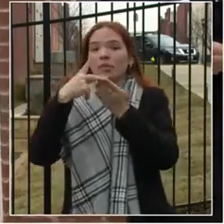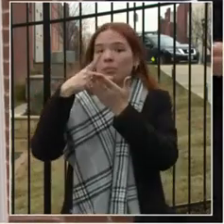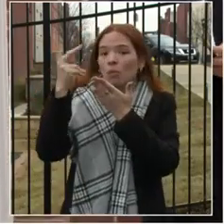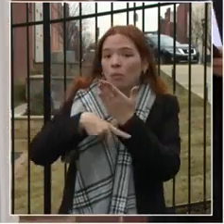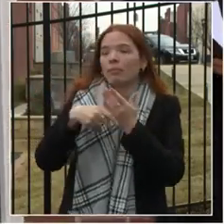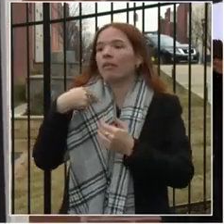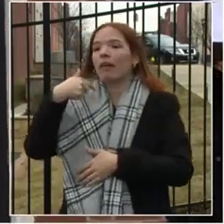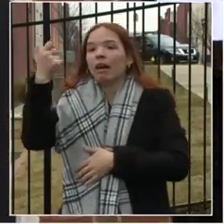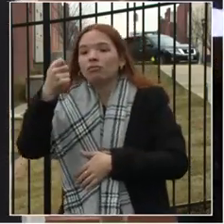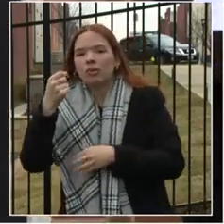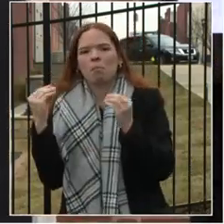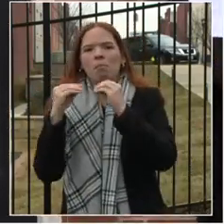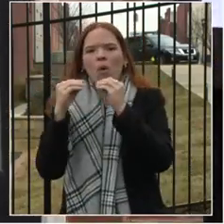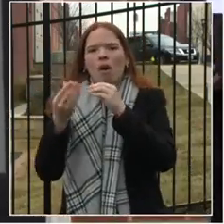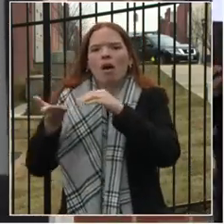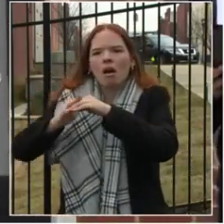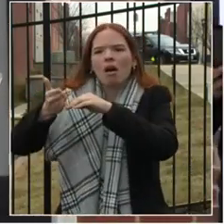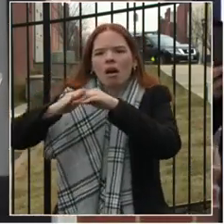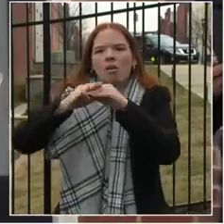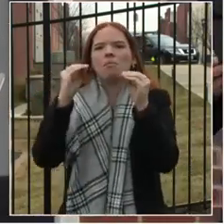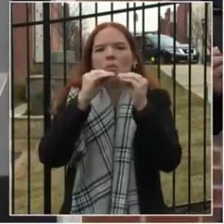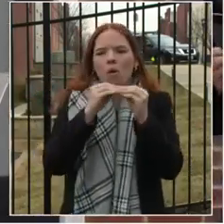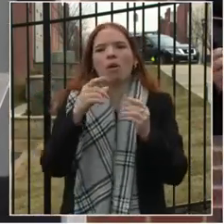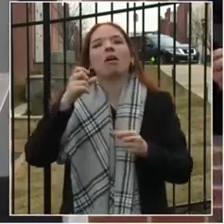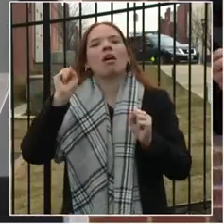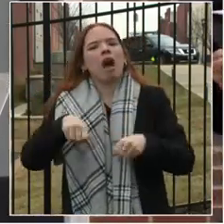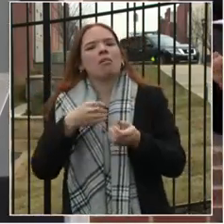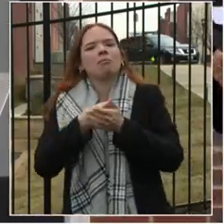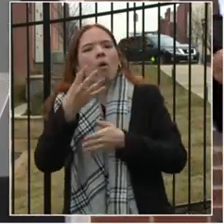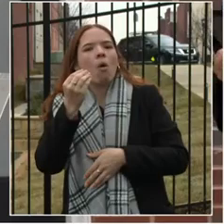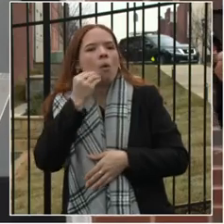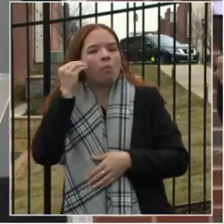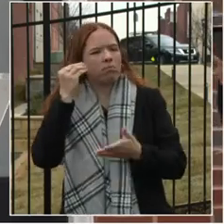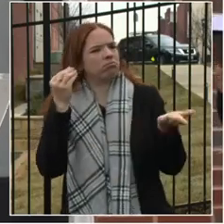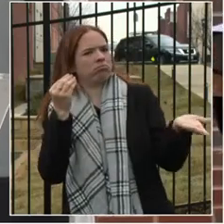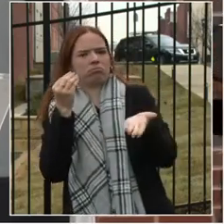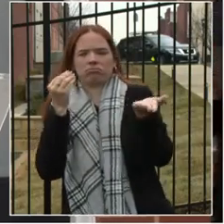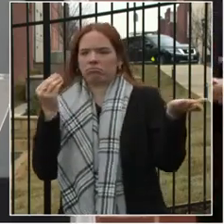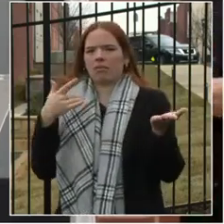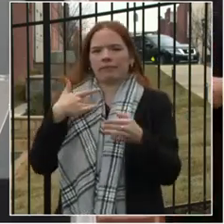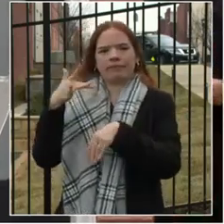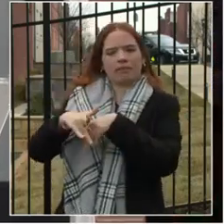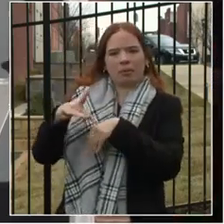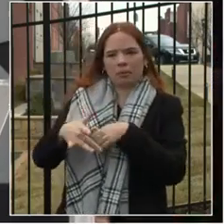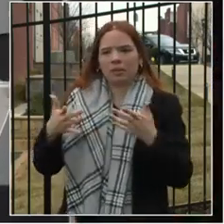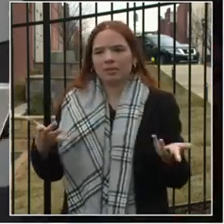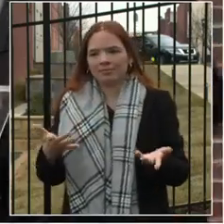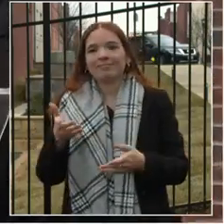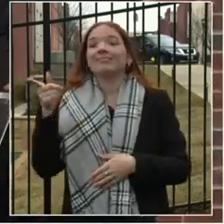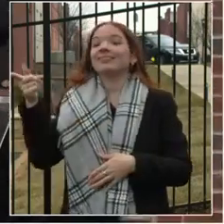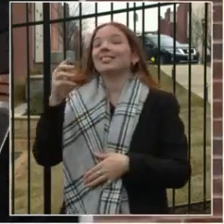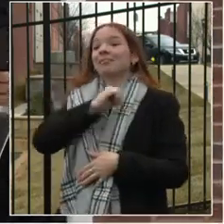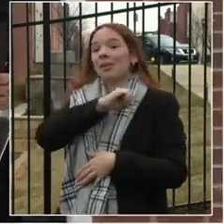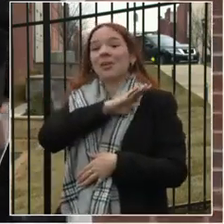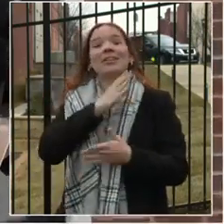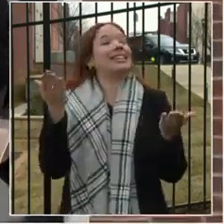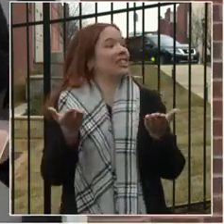Please join me in welcoming Mayor Bauer to Brookland Grove. Thank you.